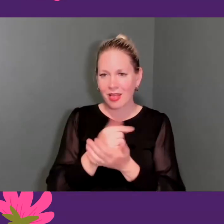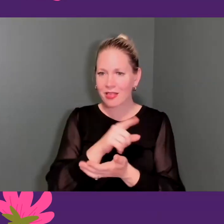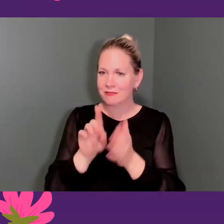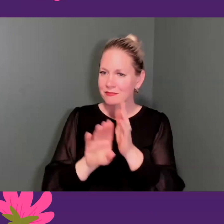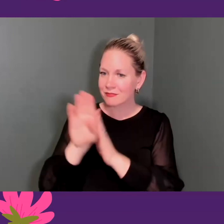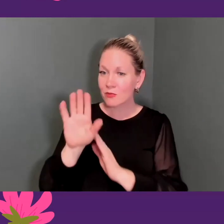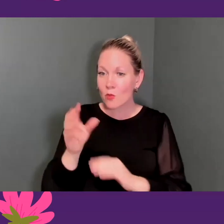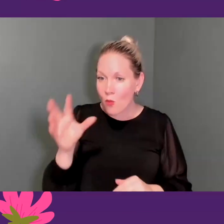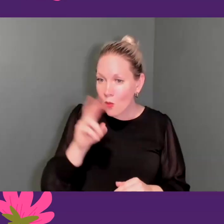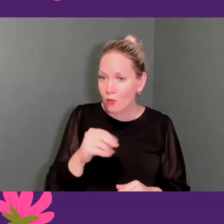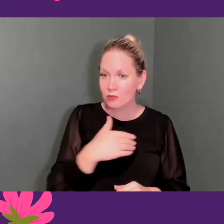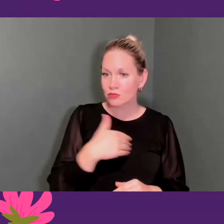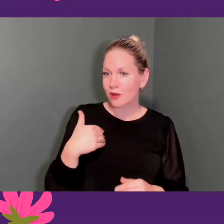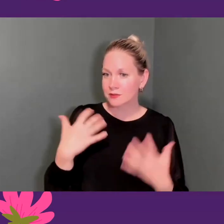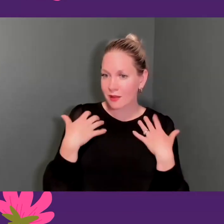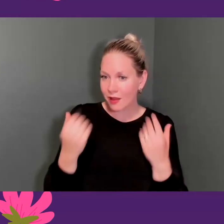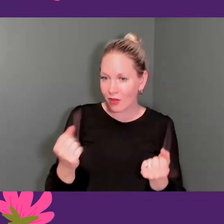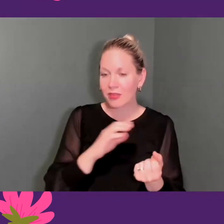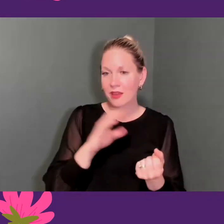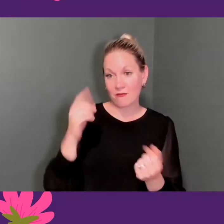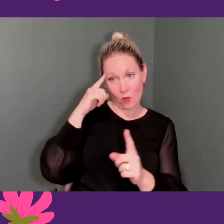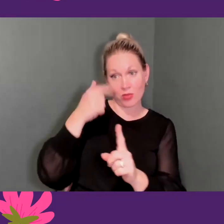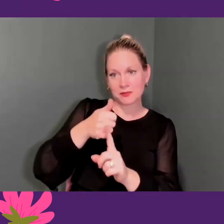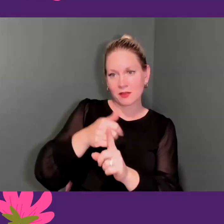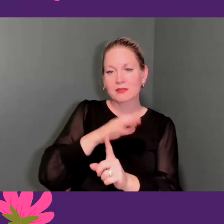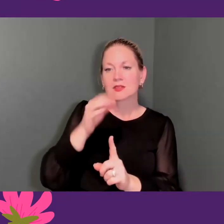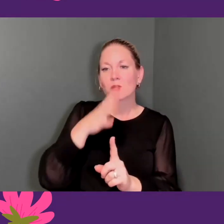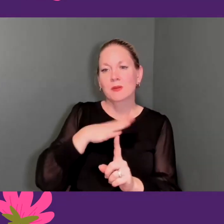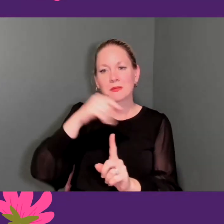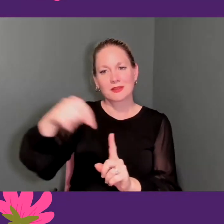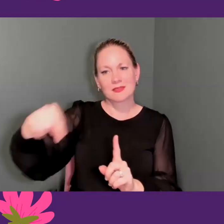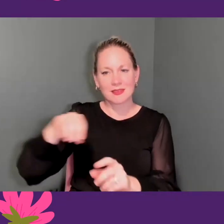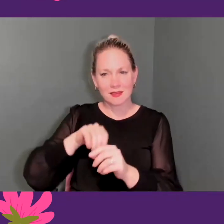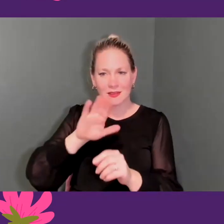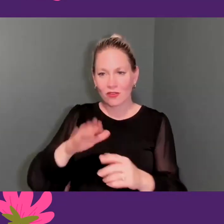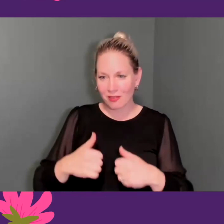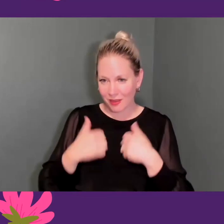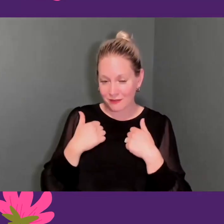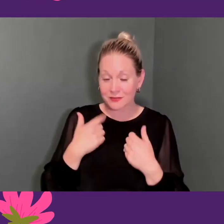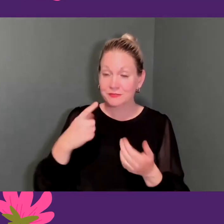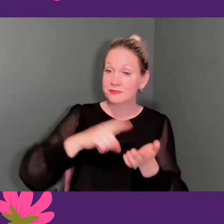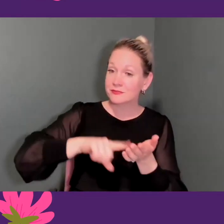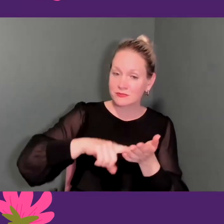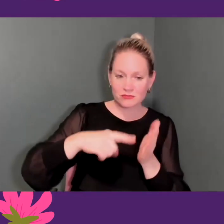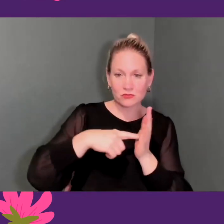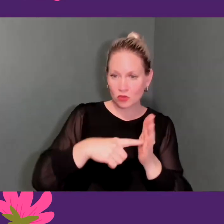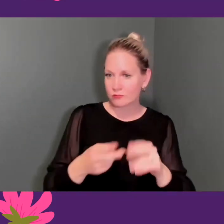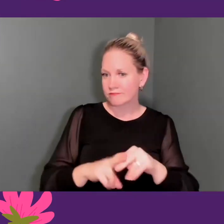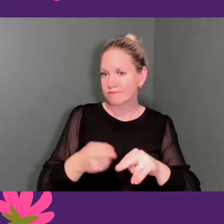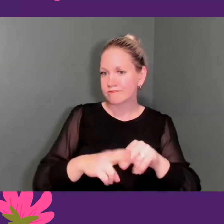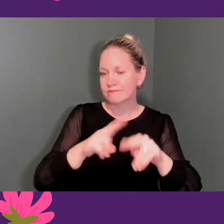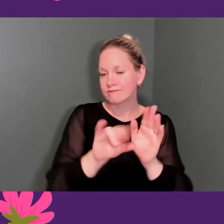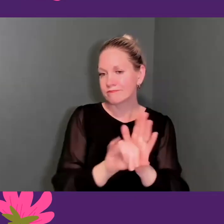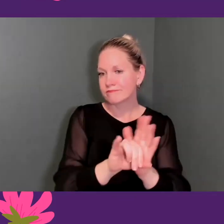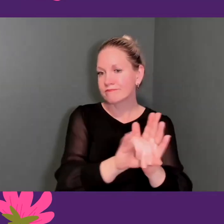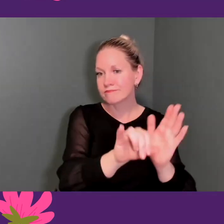in their lives. You may have heard recently, studies are showing increasing rates of cancer diagnosis